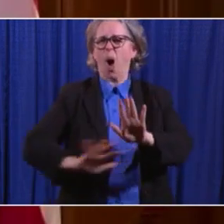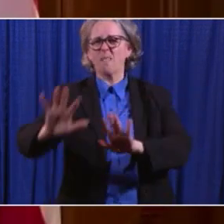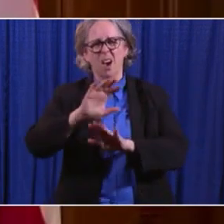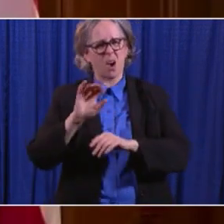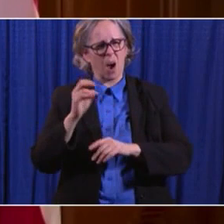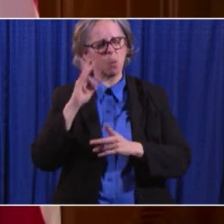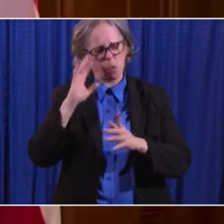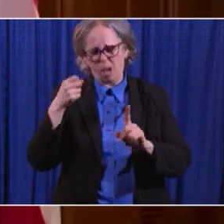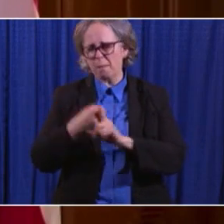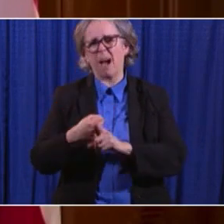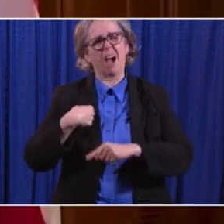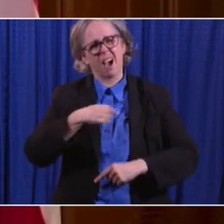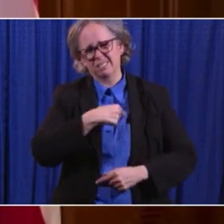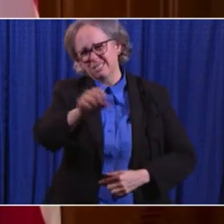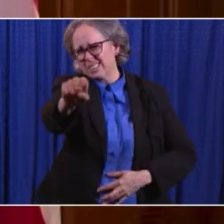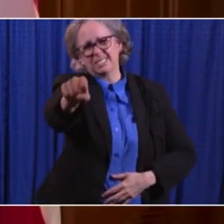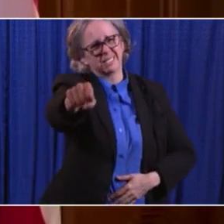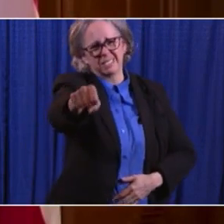around us.